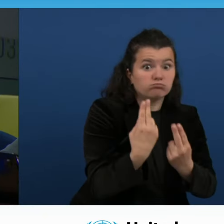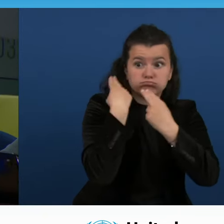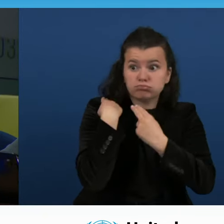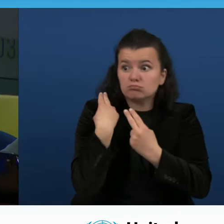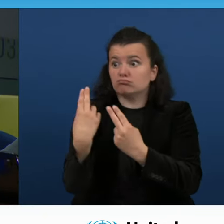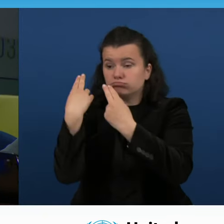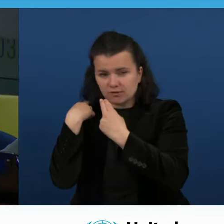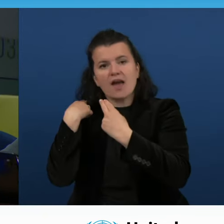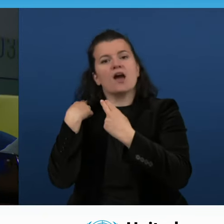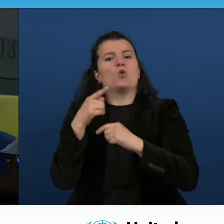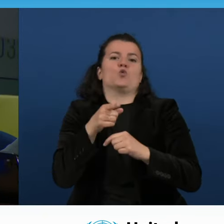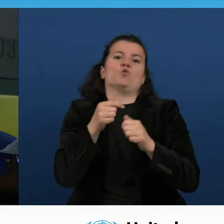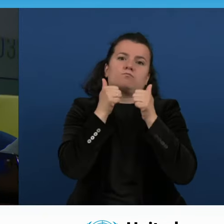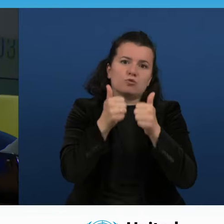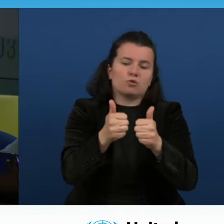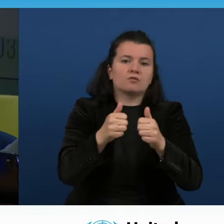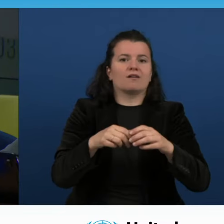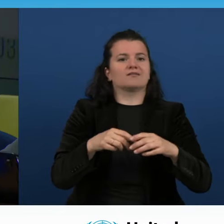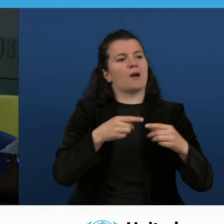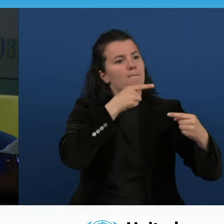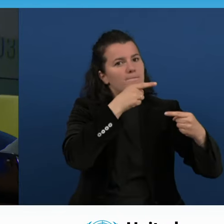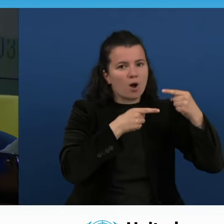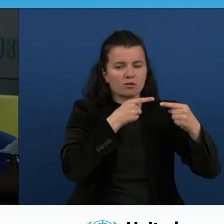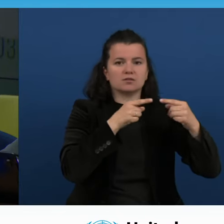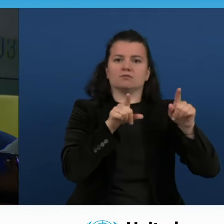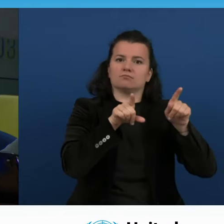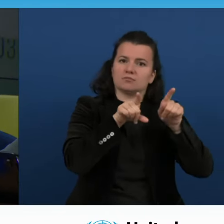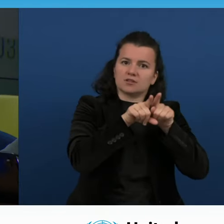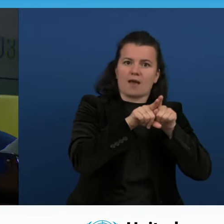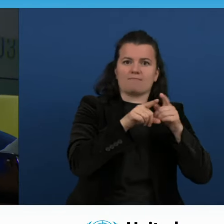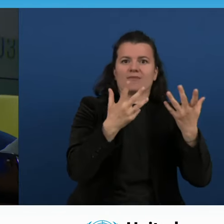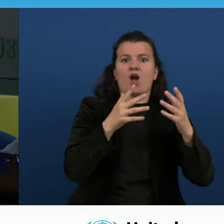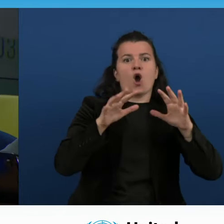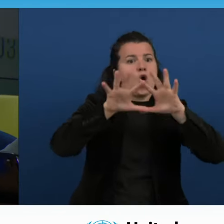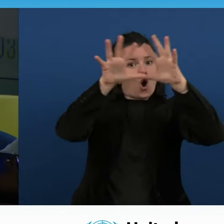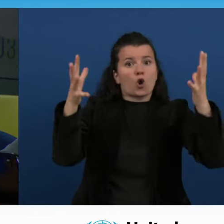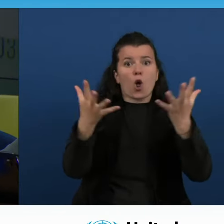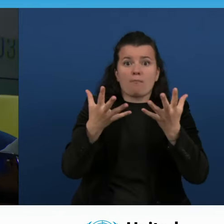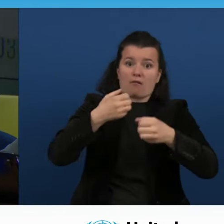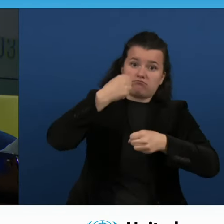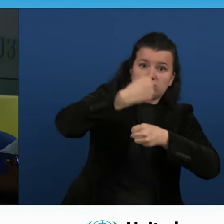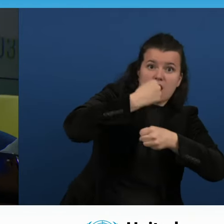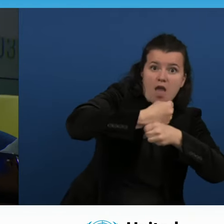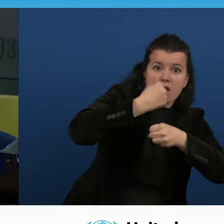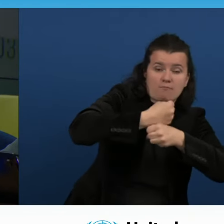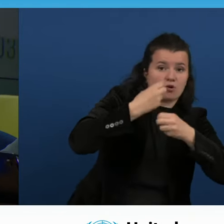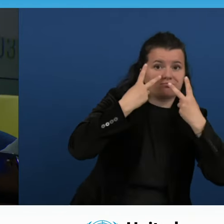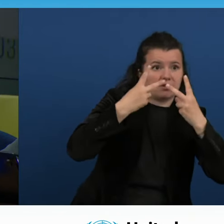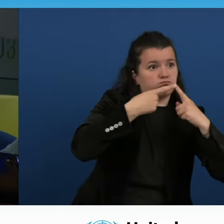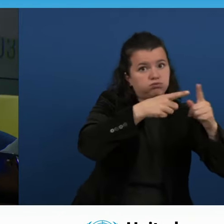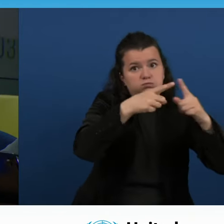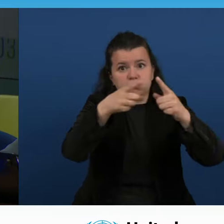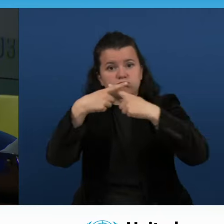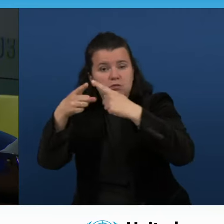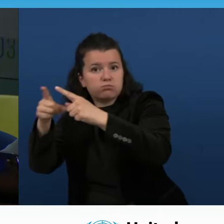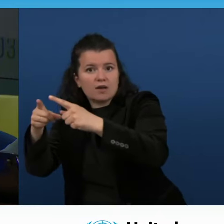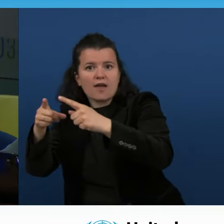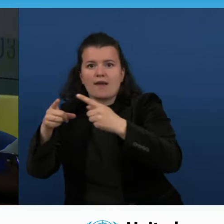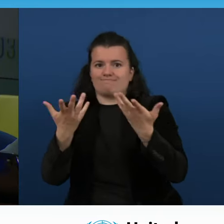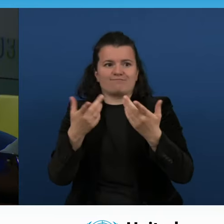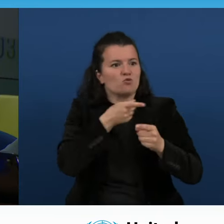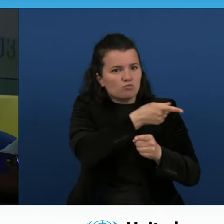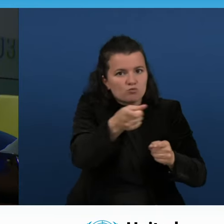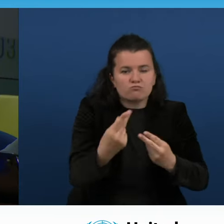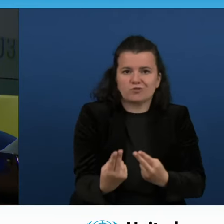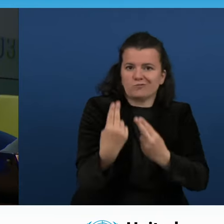new global dynamic of the labor market. You have taken technology and you have humanized it once again. I can